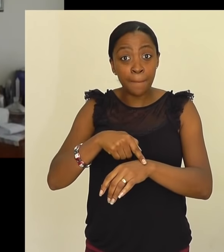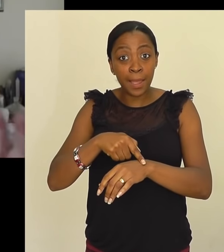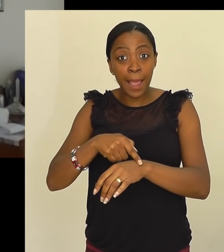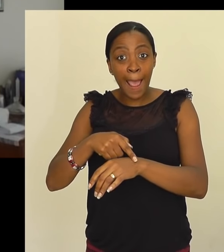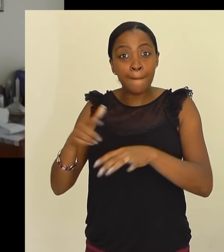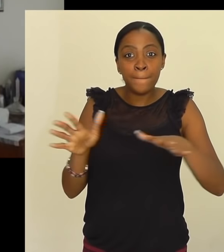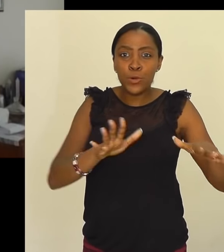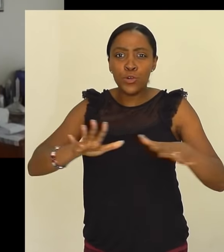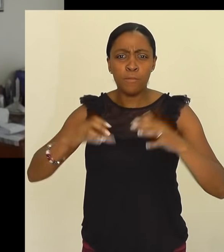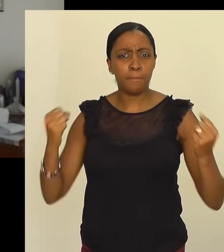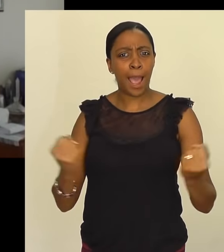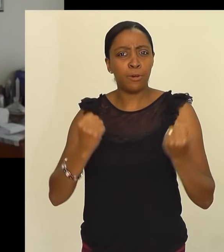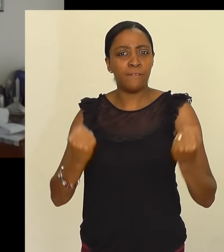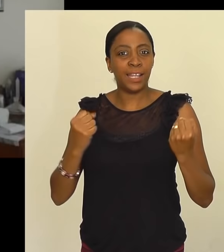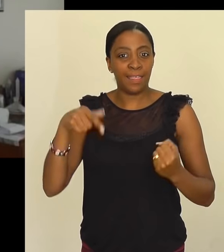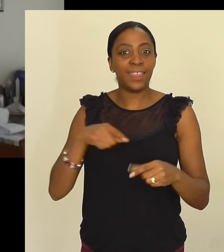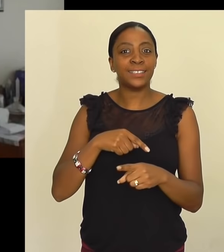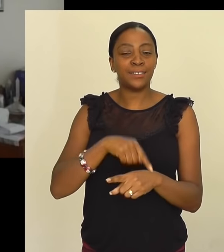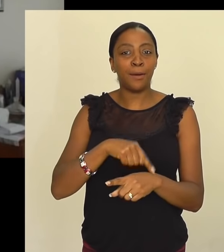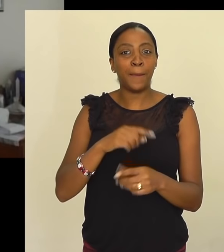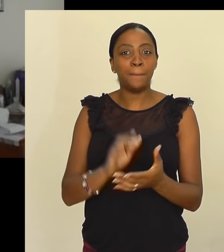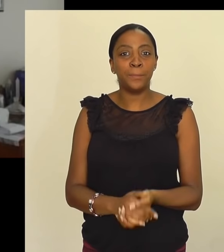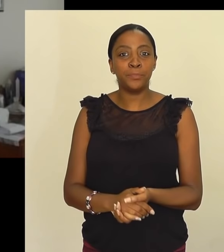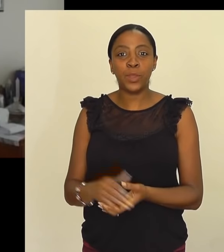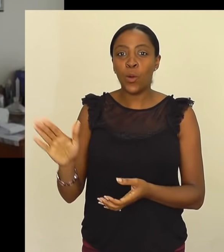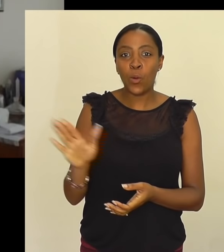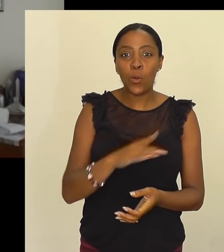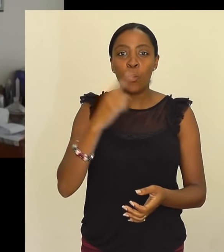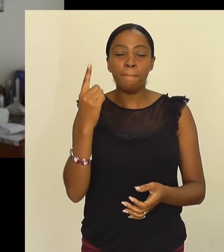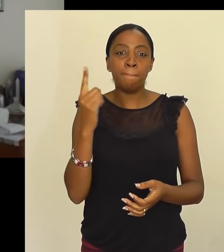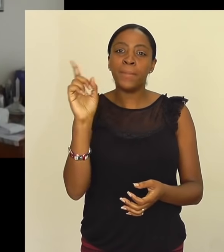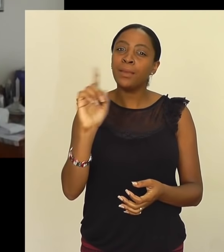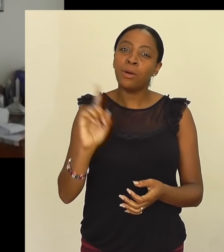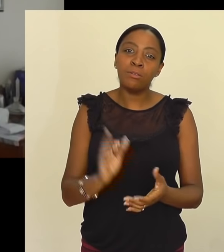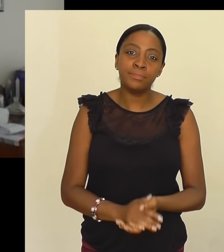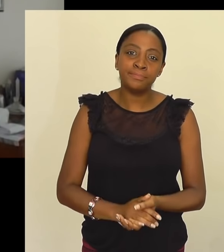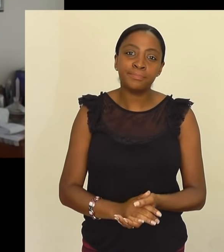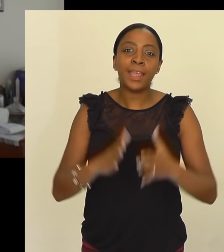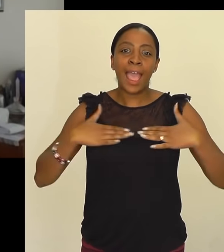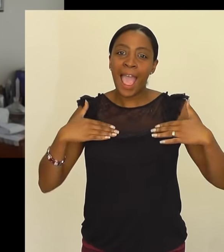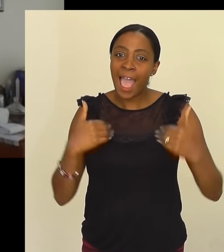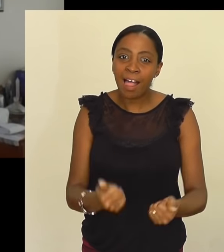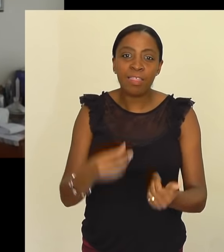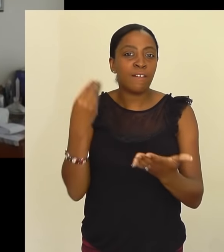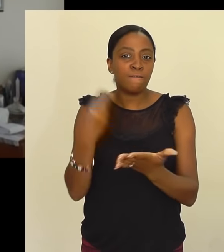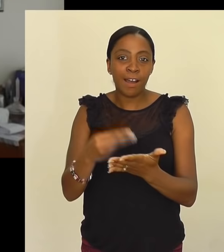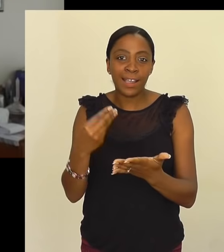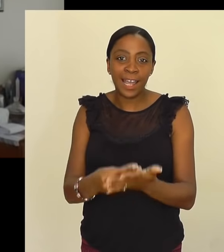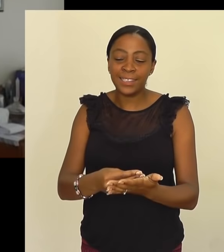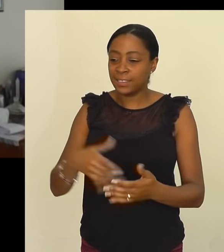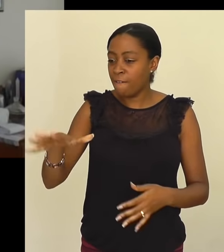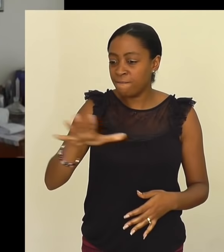of everyone associated with our fellowship in the areas of their health, their work, their finances, their family, whatever it may